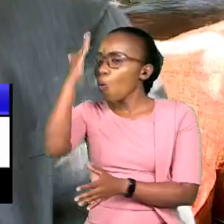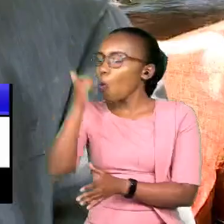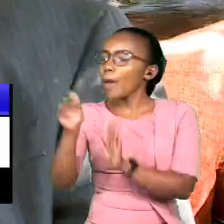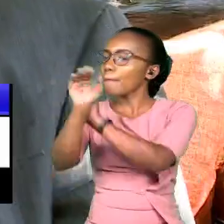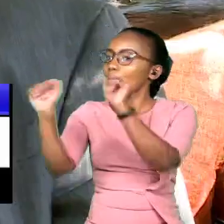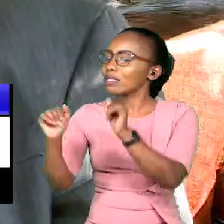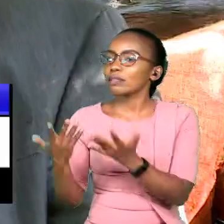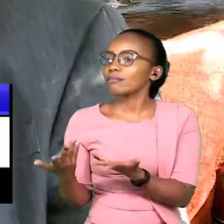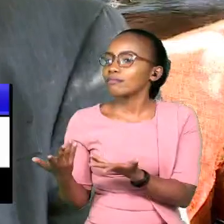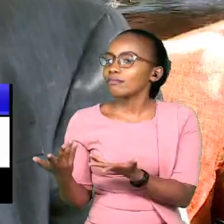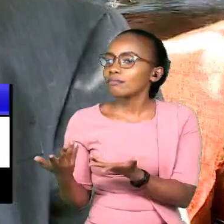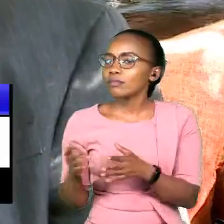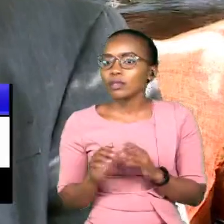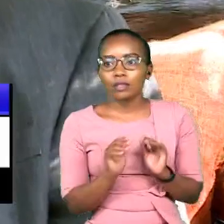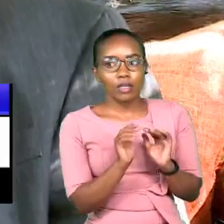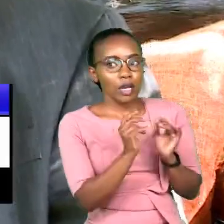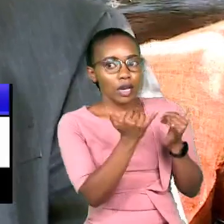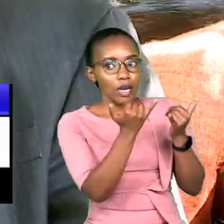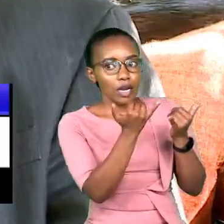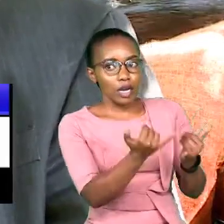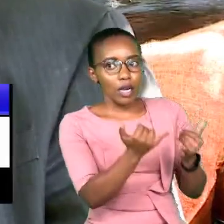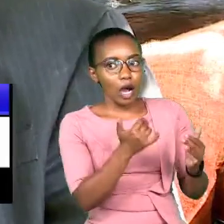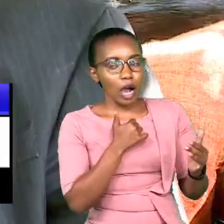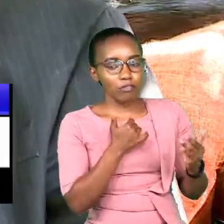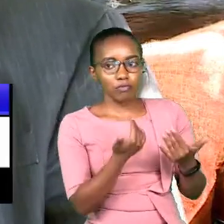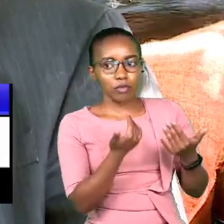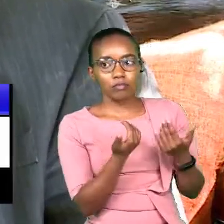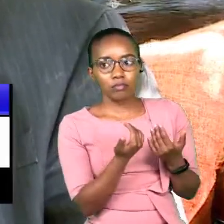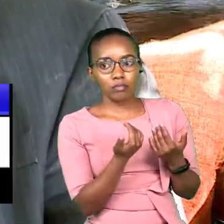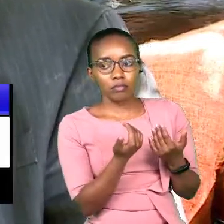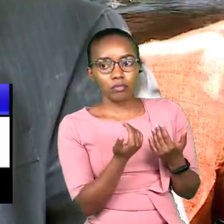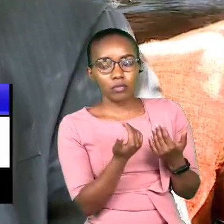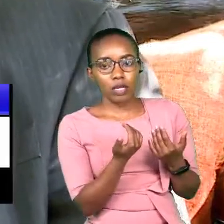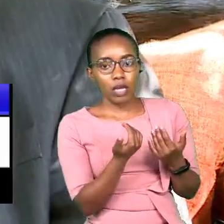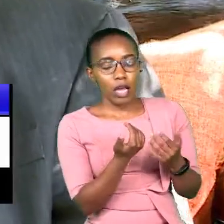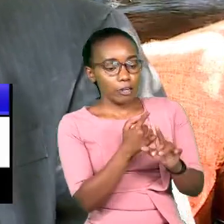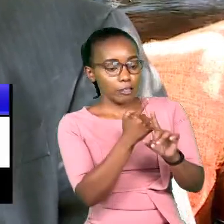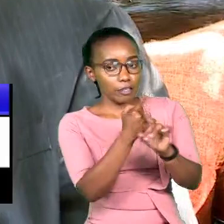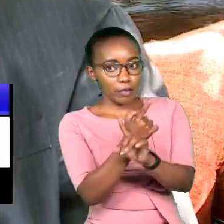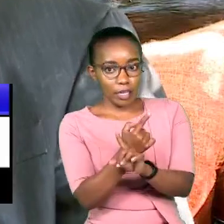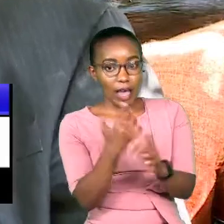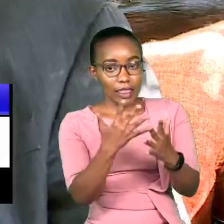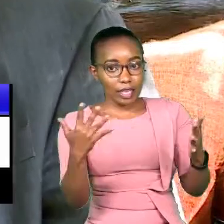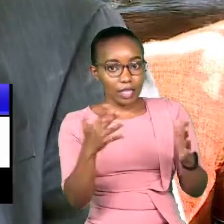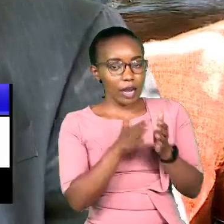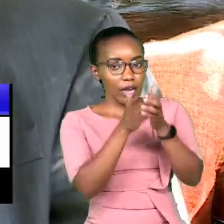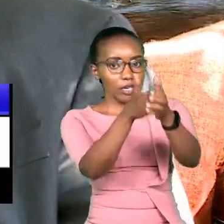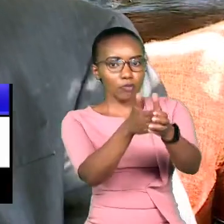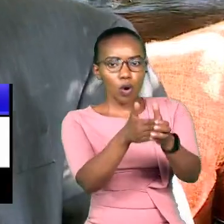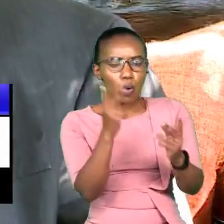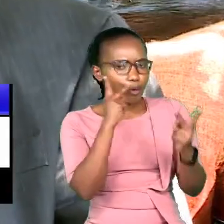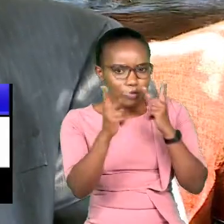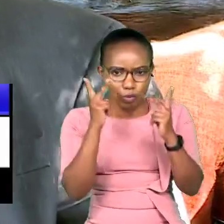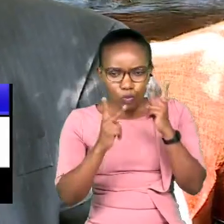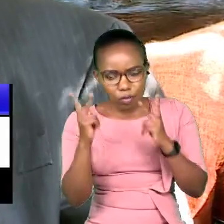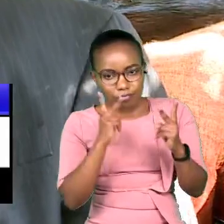presidency? Right now, there is a very big vacuum for alternative leadership. And we've been watching, we've been